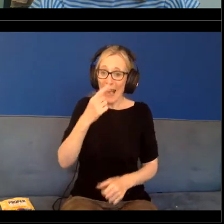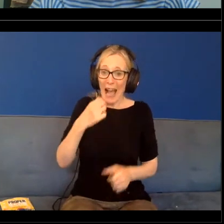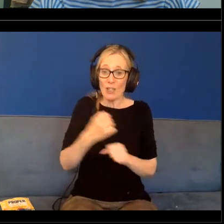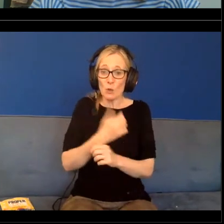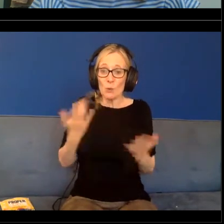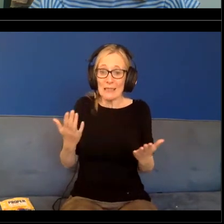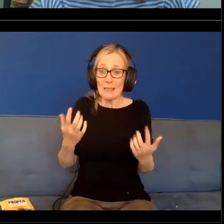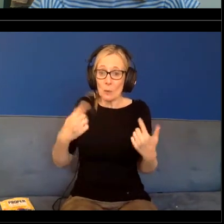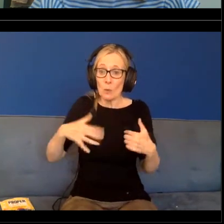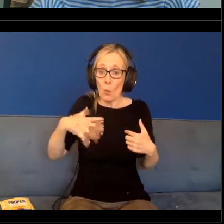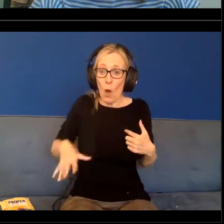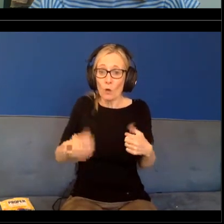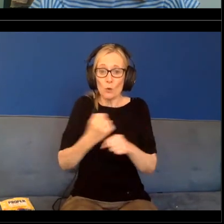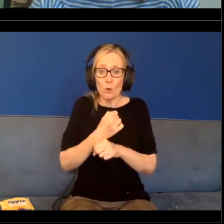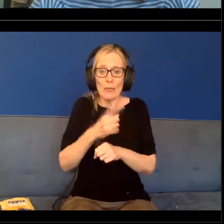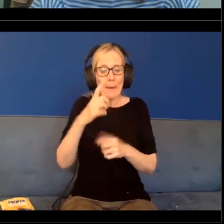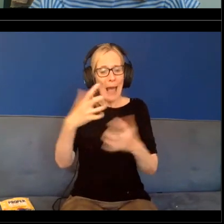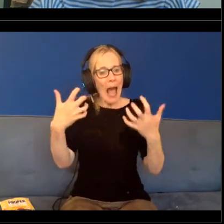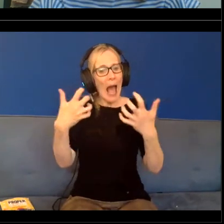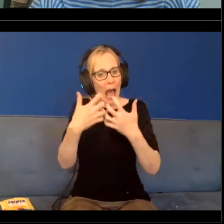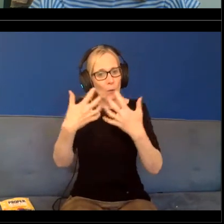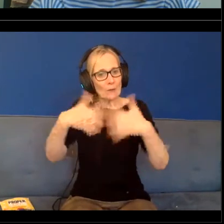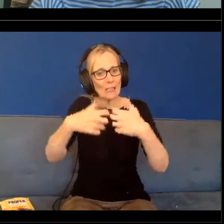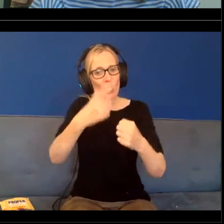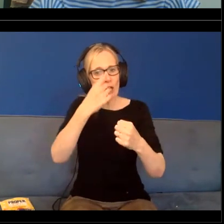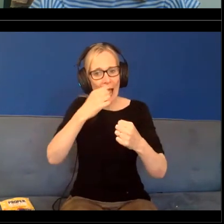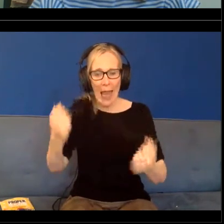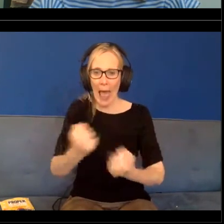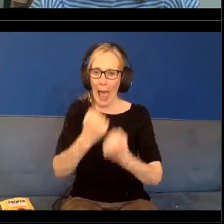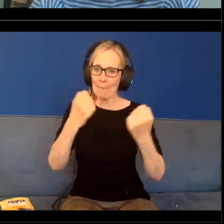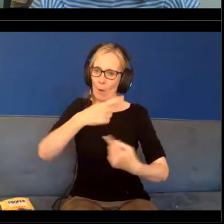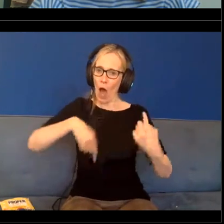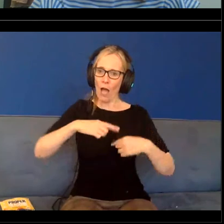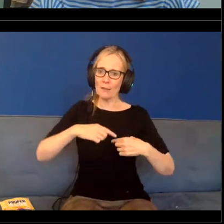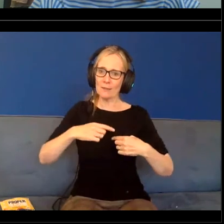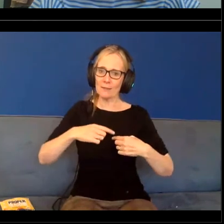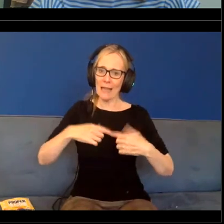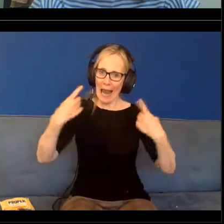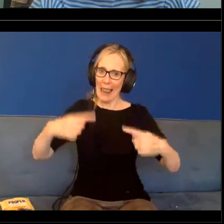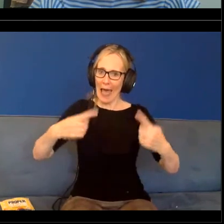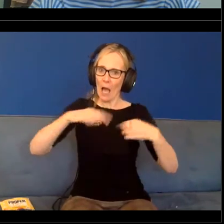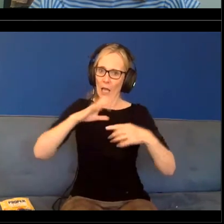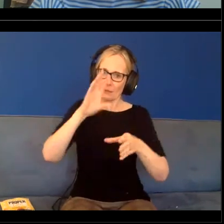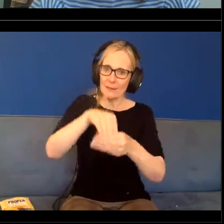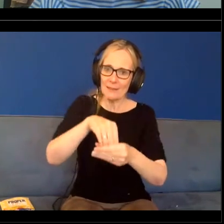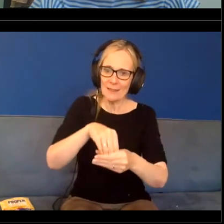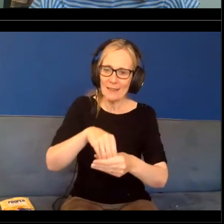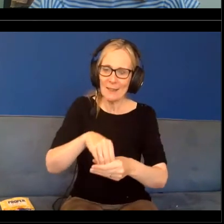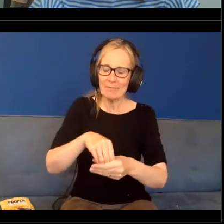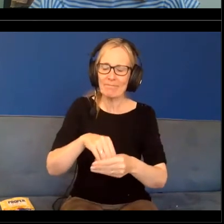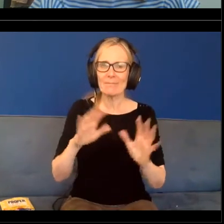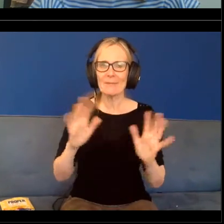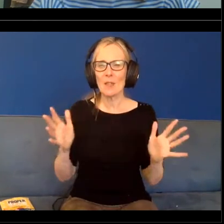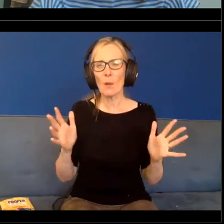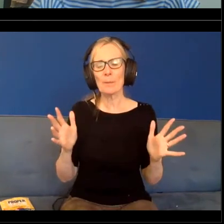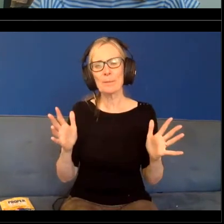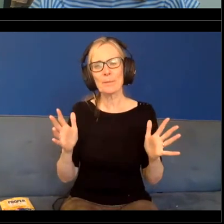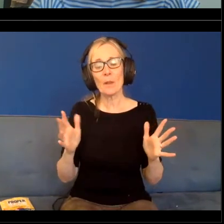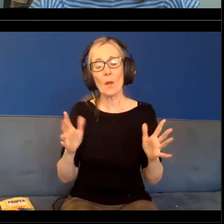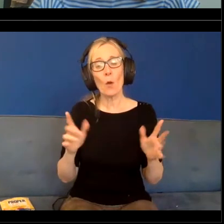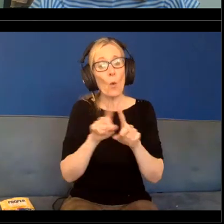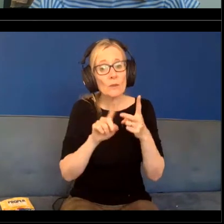can technology do to empower into our lives? And it's not just that, for